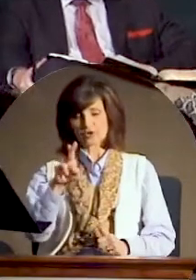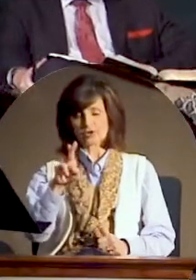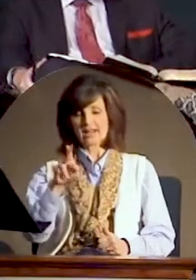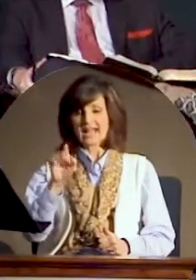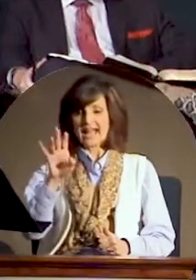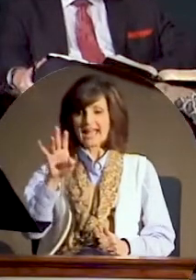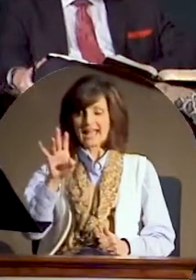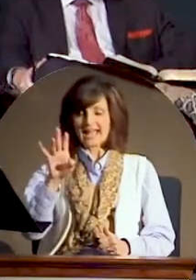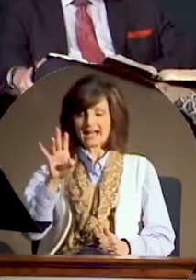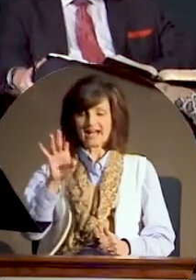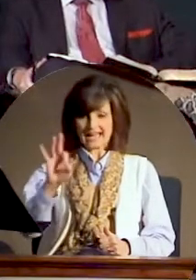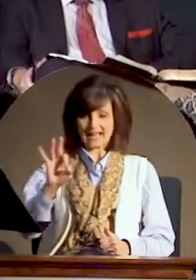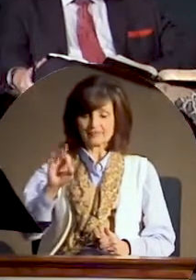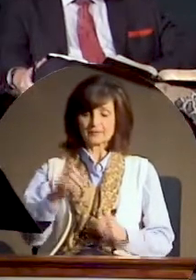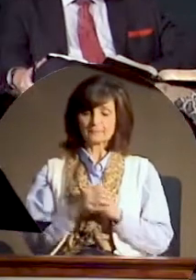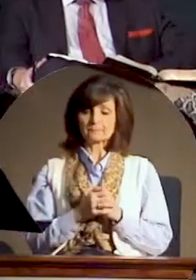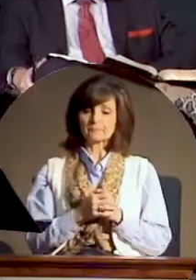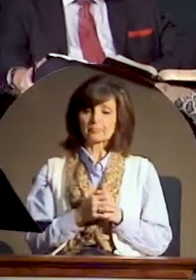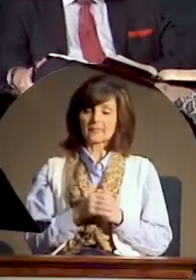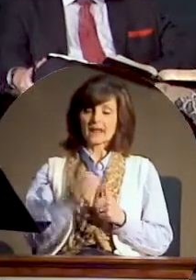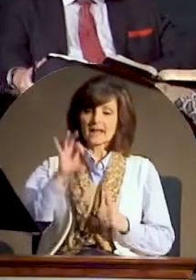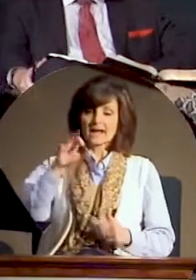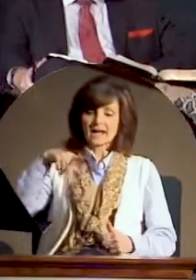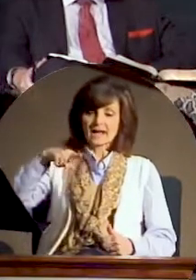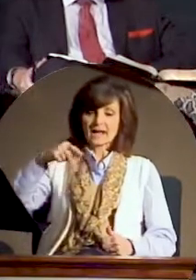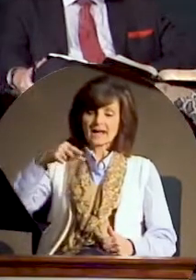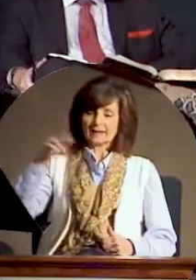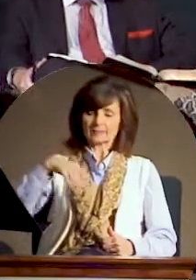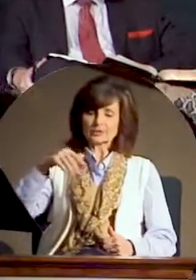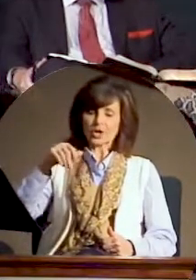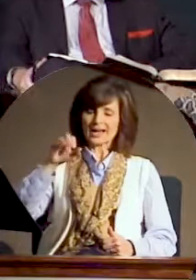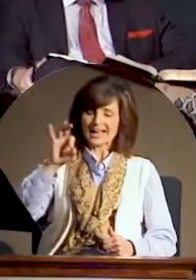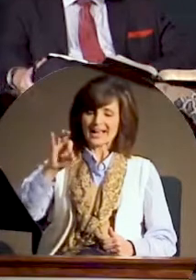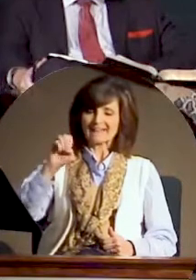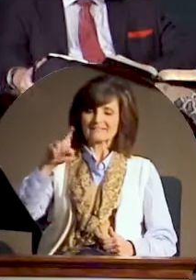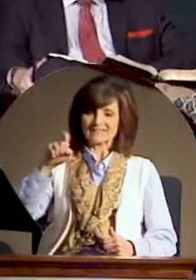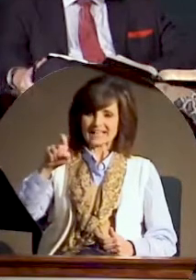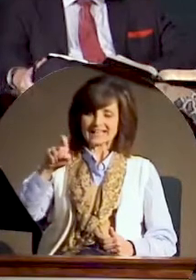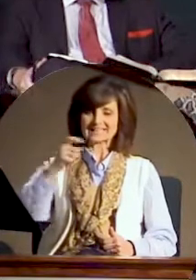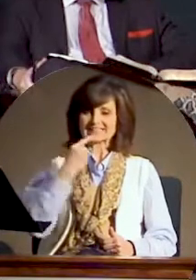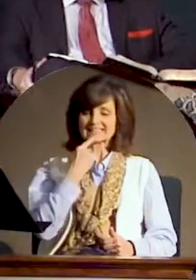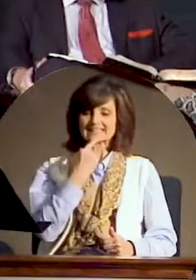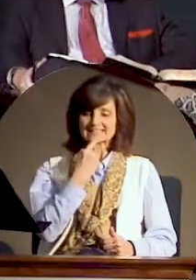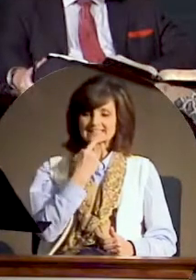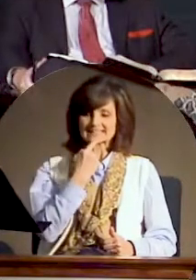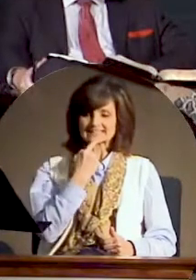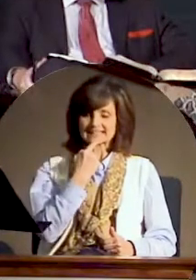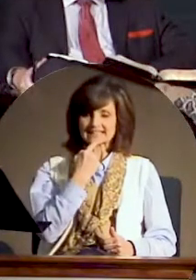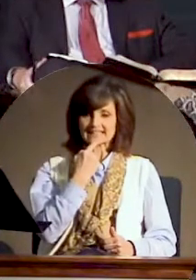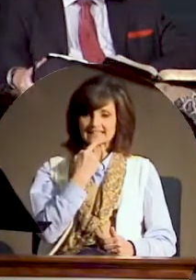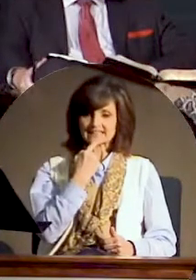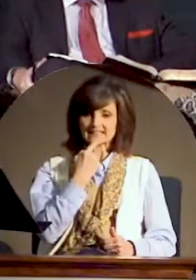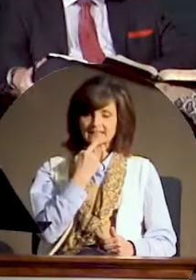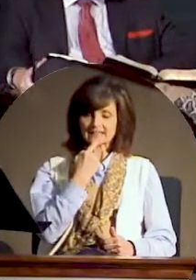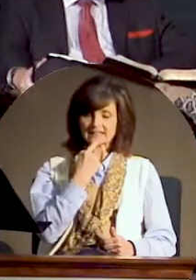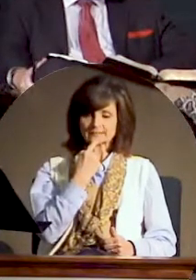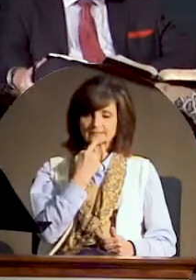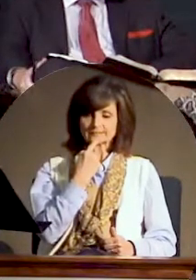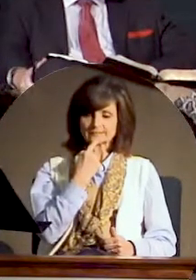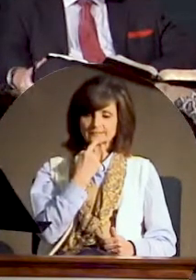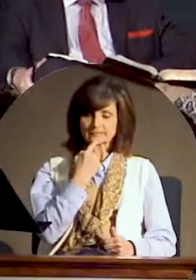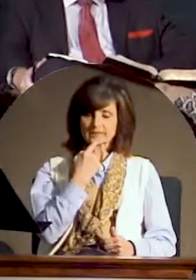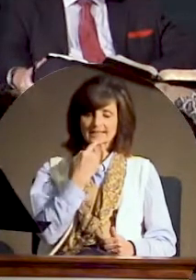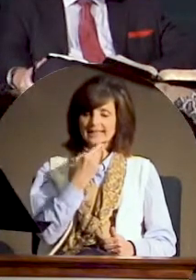You know, he was the one who said, Paul, he was the one who said, when I have a more convenient season, Paul, I'll call for you. He got